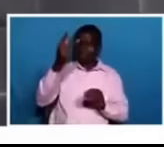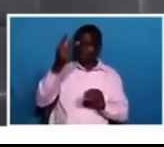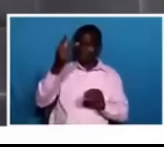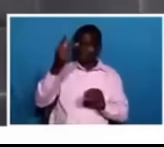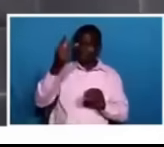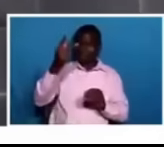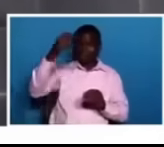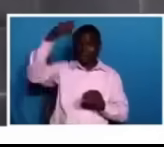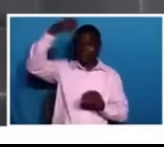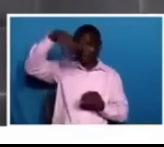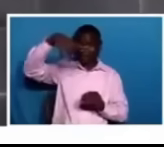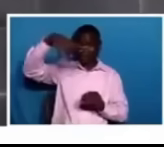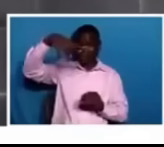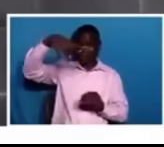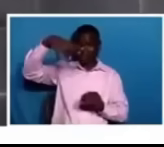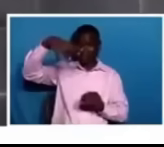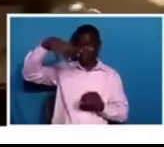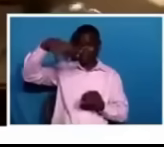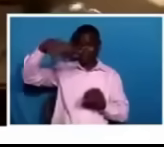Darkness.